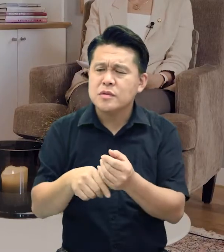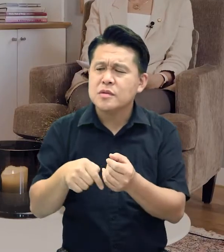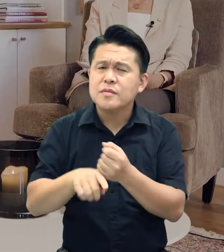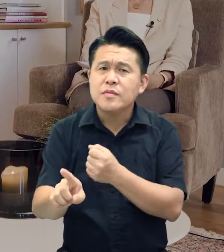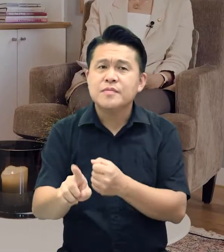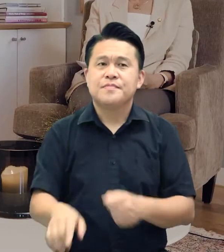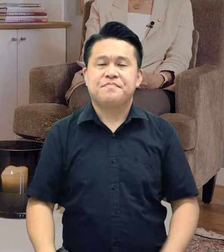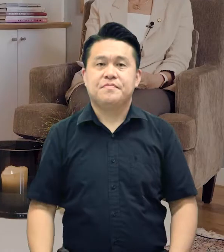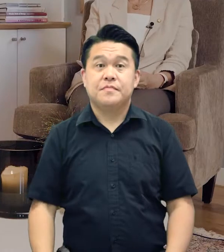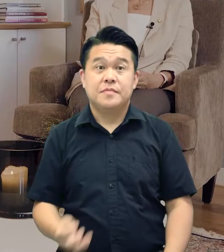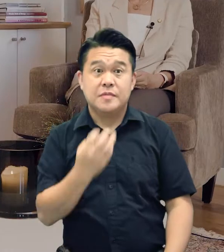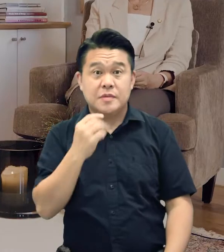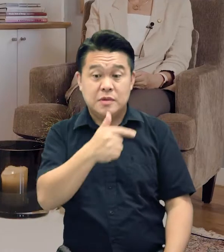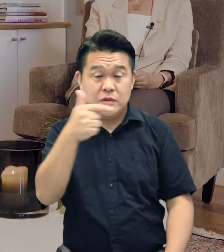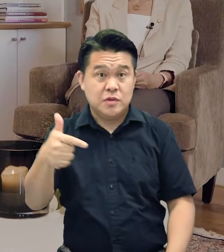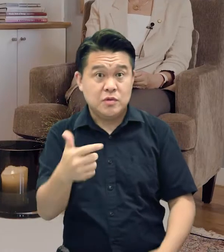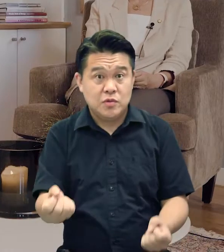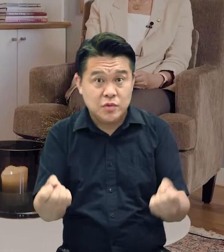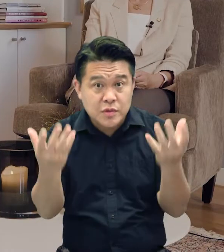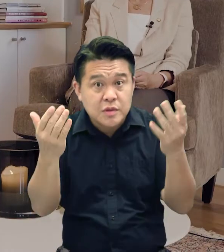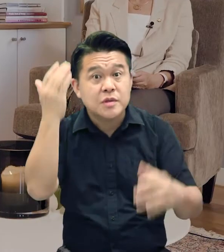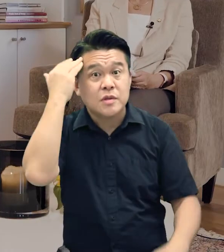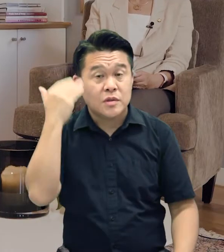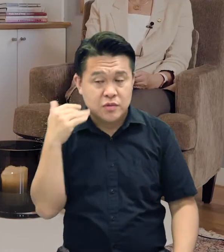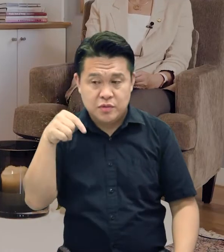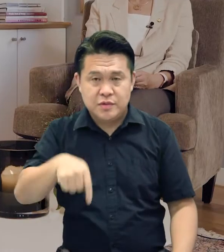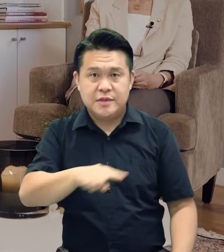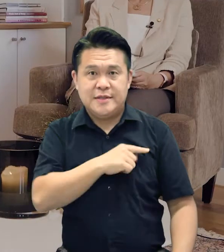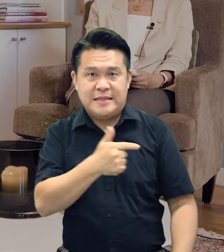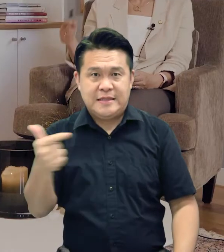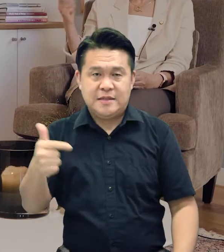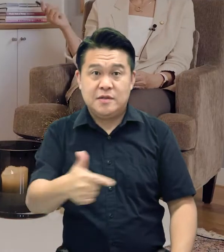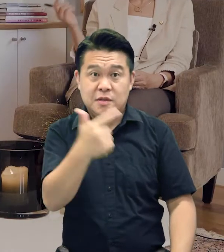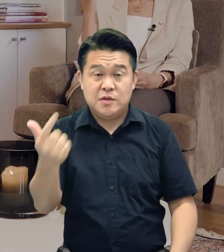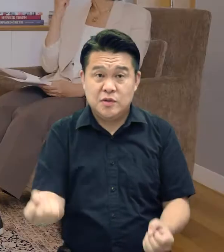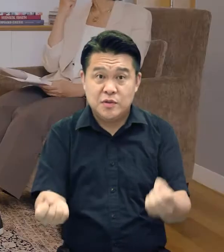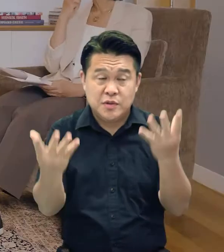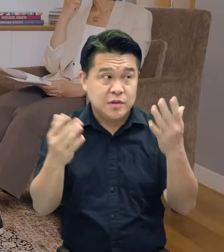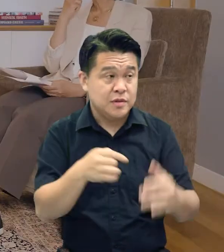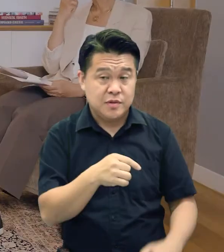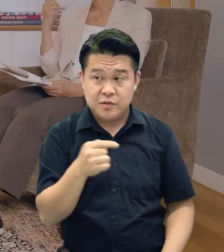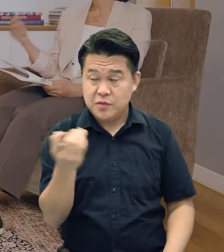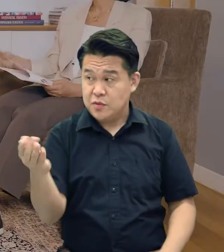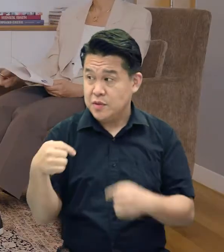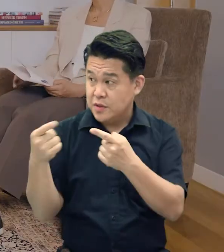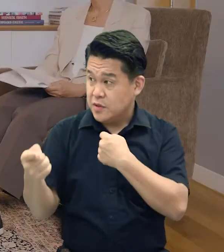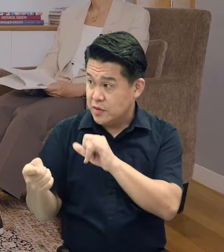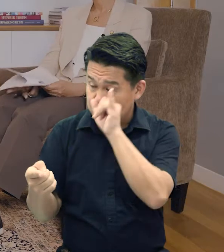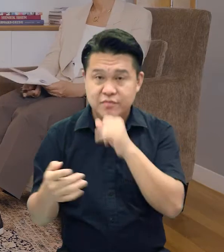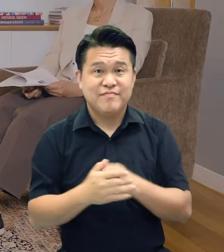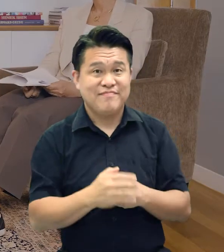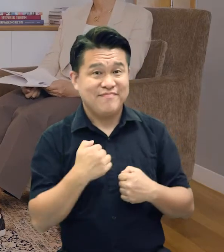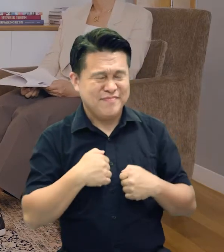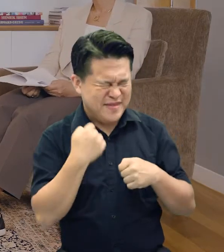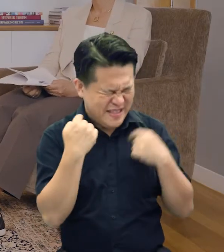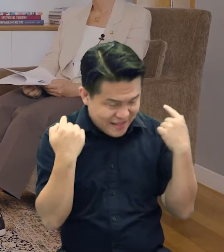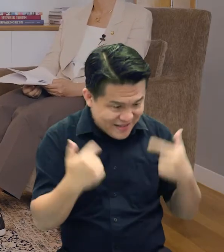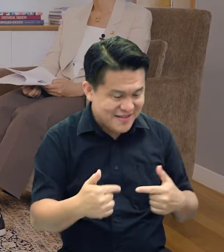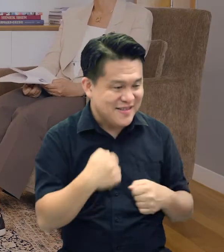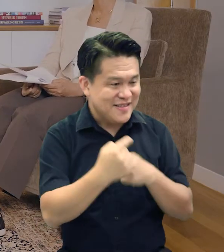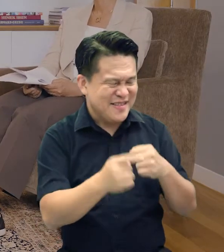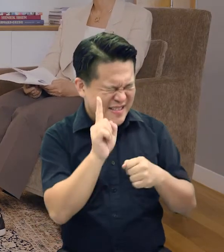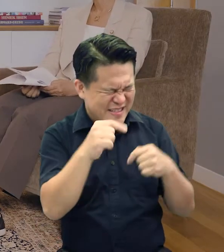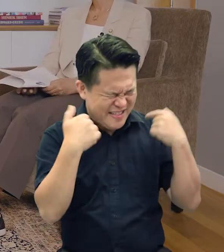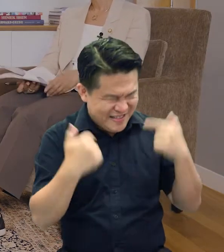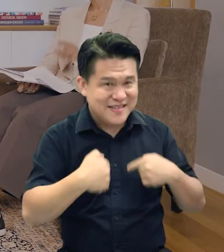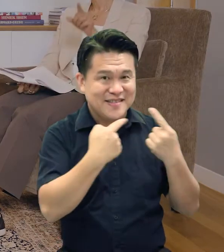Festival is the largest queer festival in Korea. Have you ever been there? Yes, I have. I've been taking part every